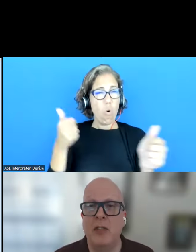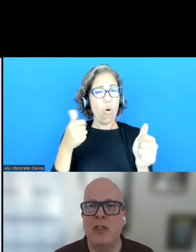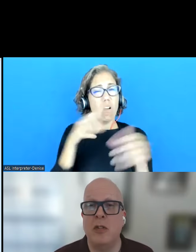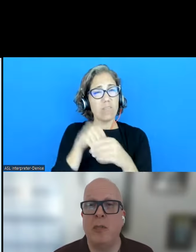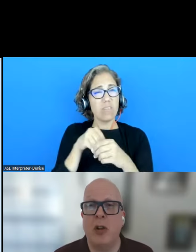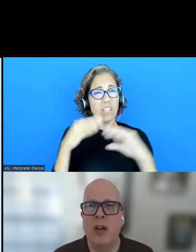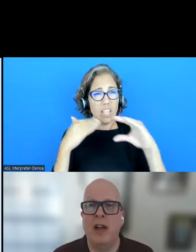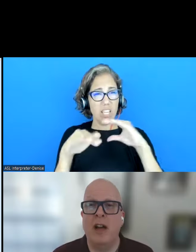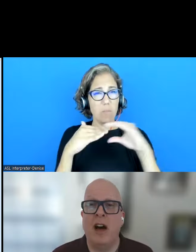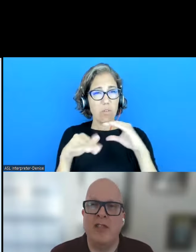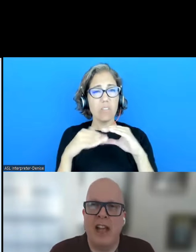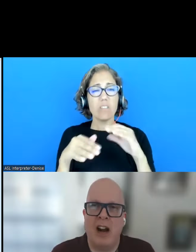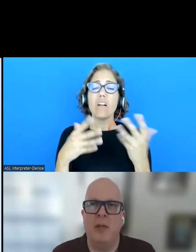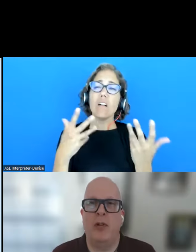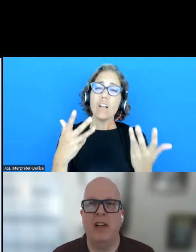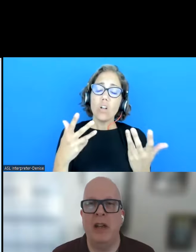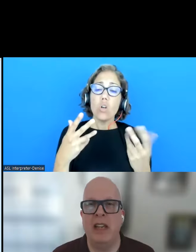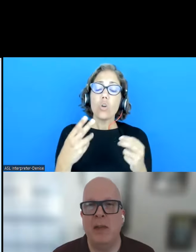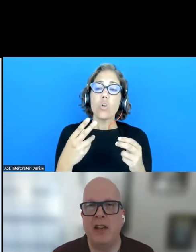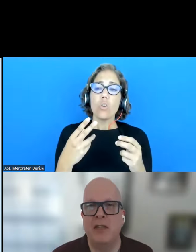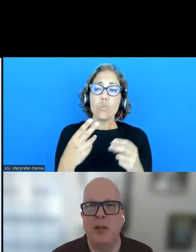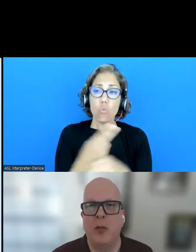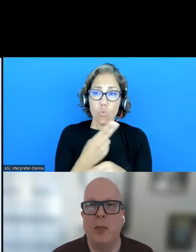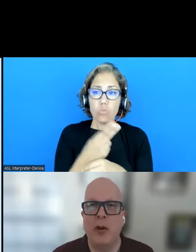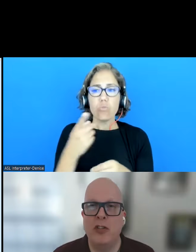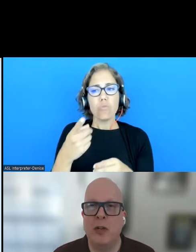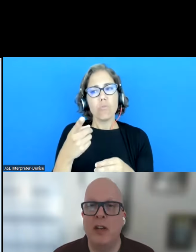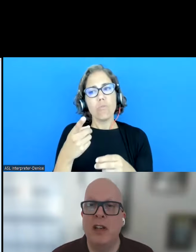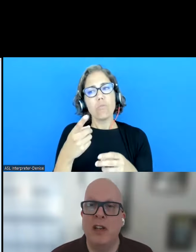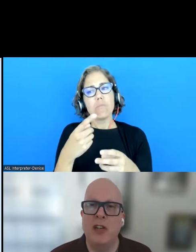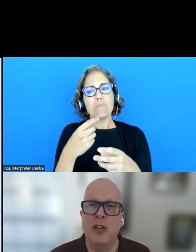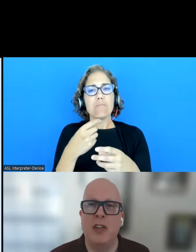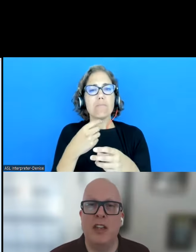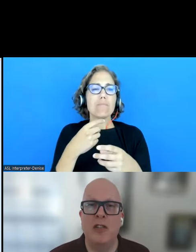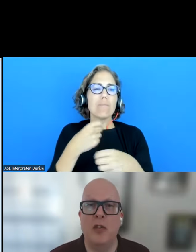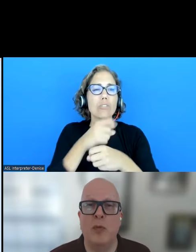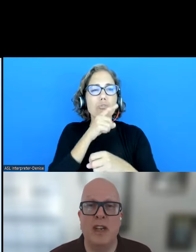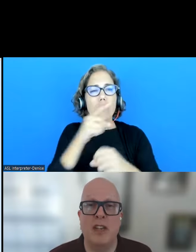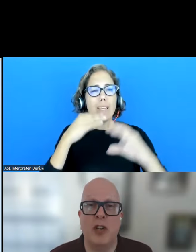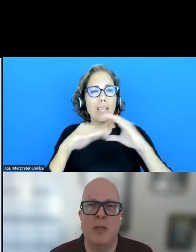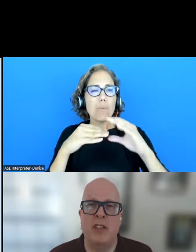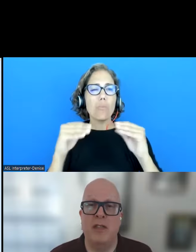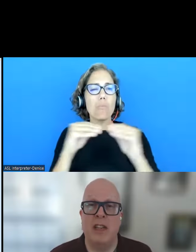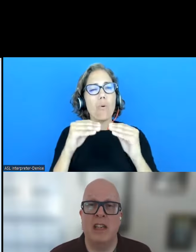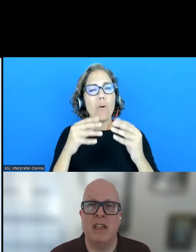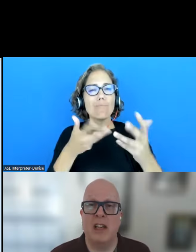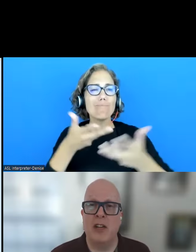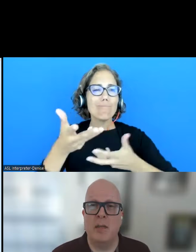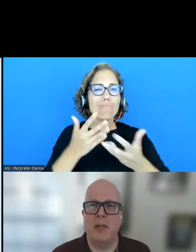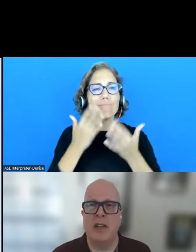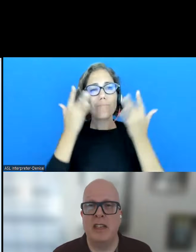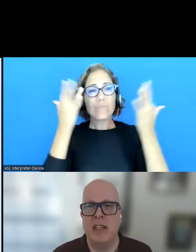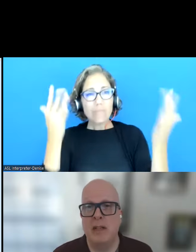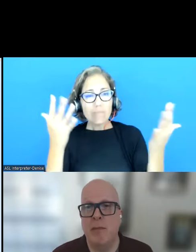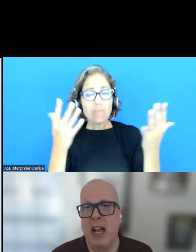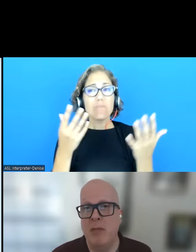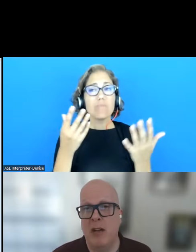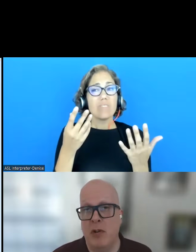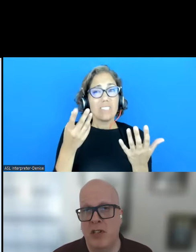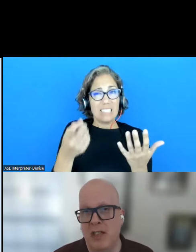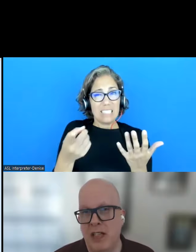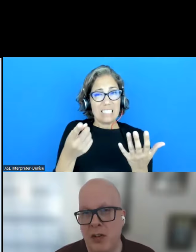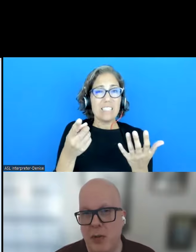they are employed to make emails feel more approachable. Do you think using written descriptions of feelings enclosed in parentheses